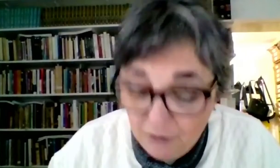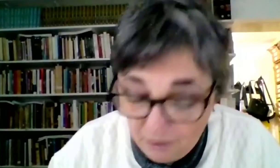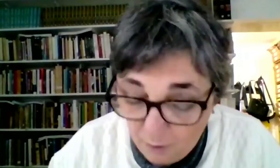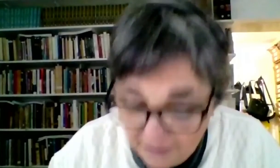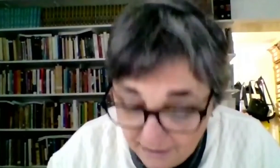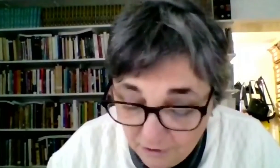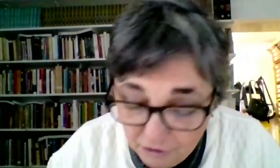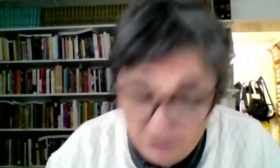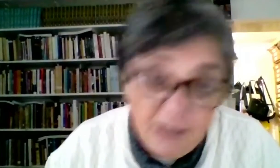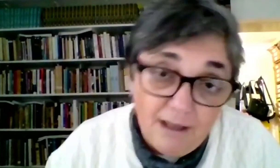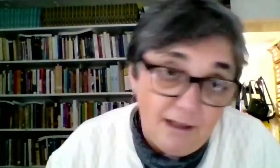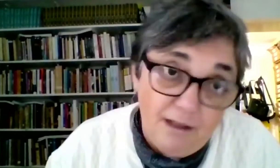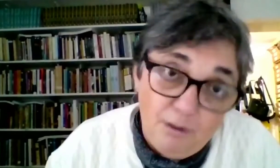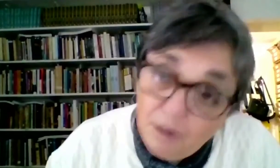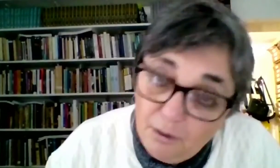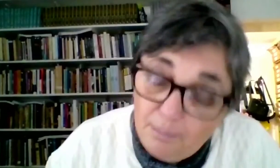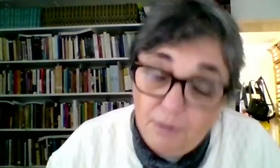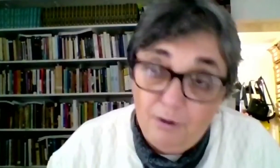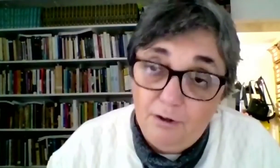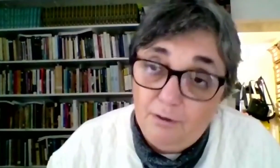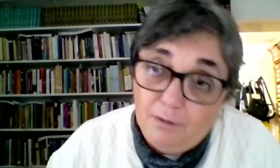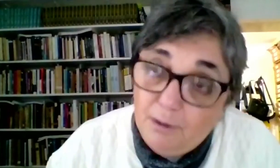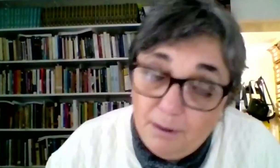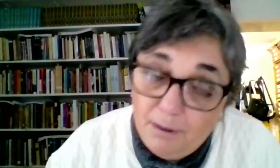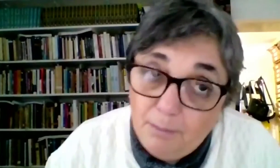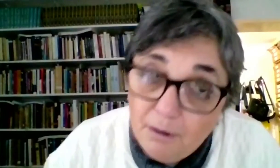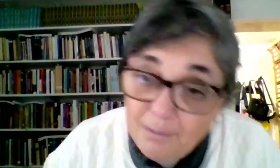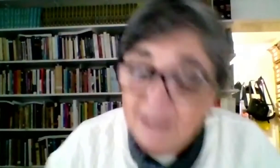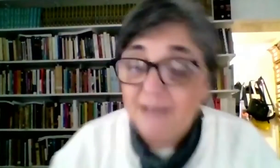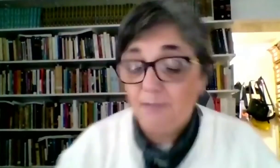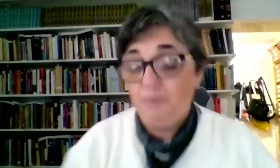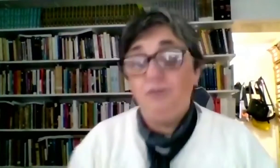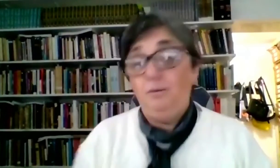in a Brazilian magazine,